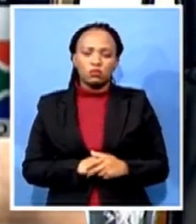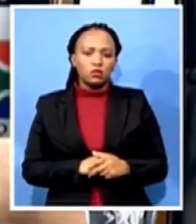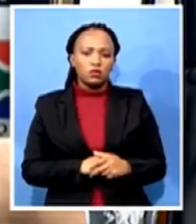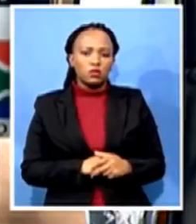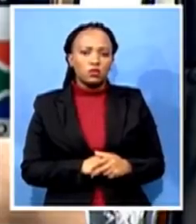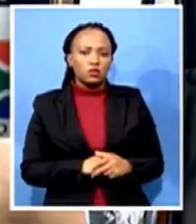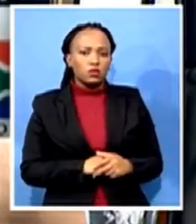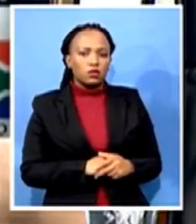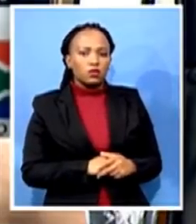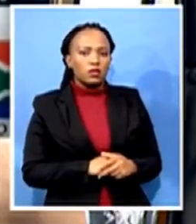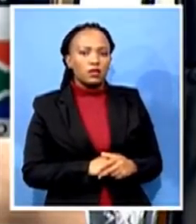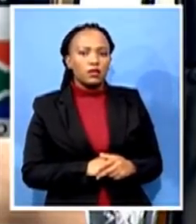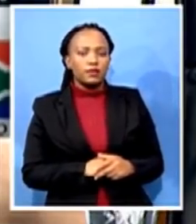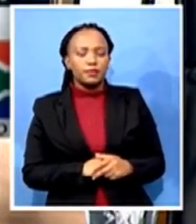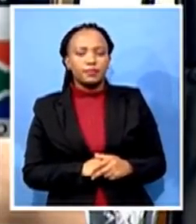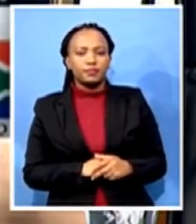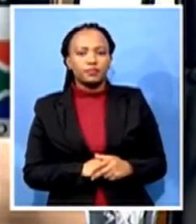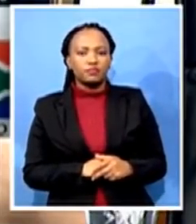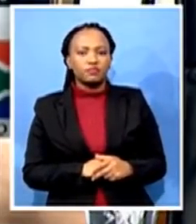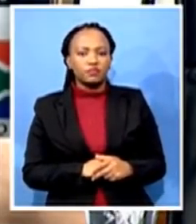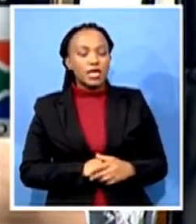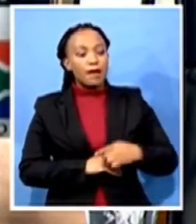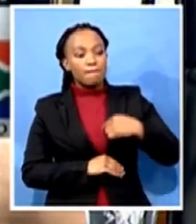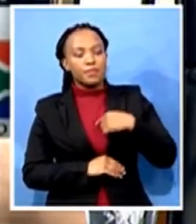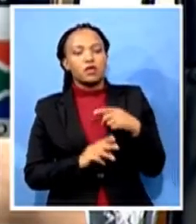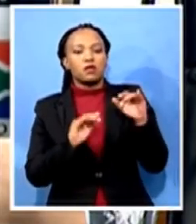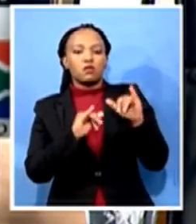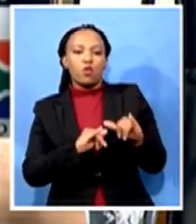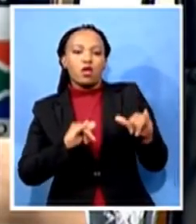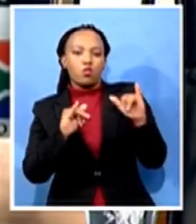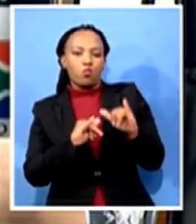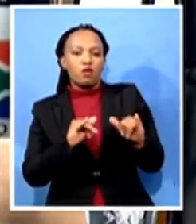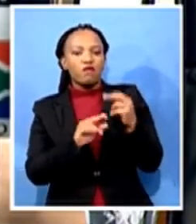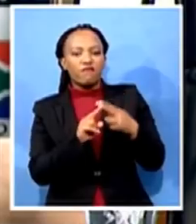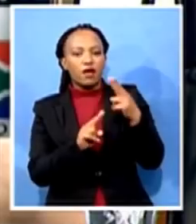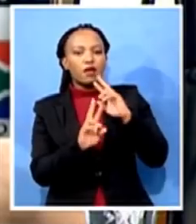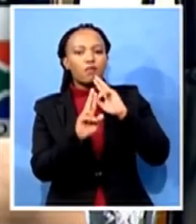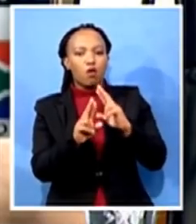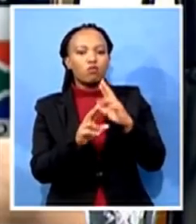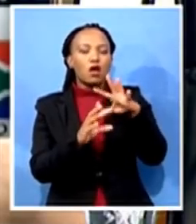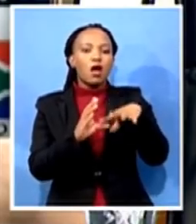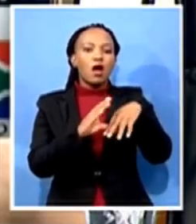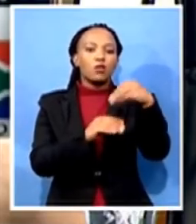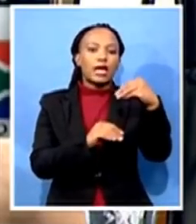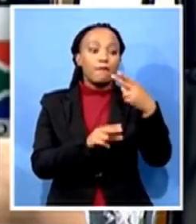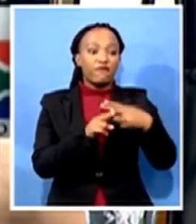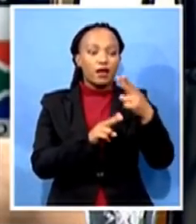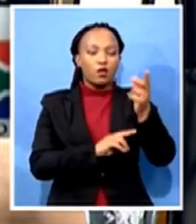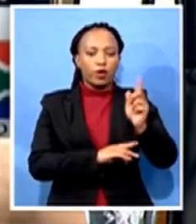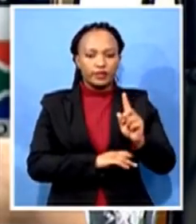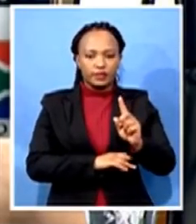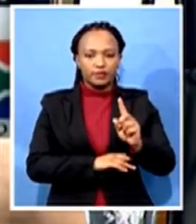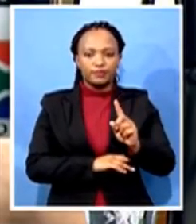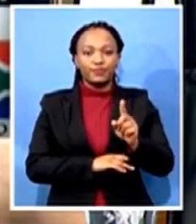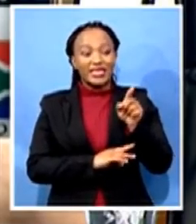a final report on the final outcome because that would determine the date of